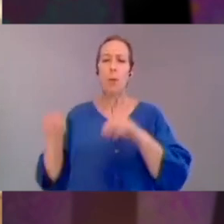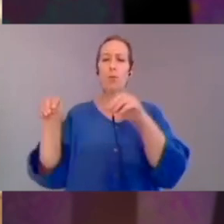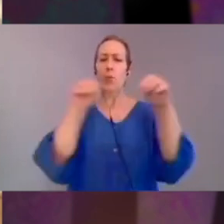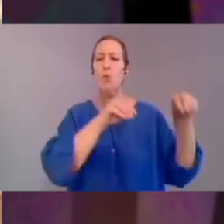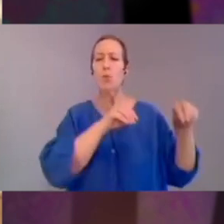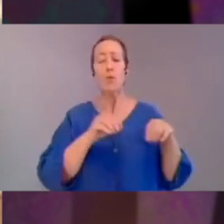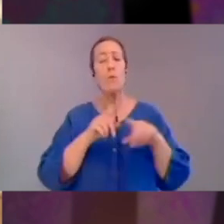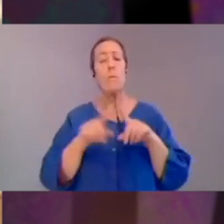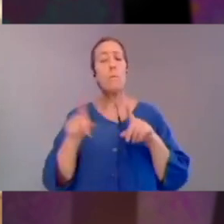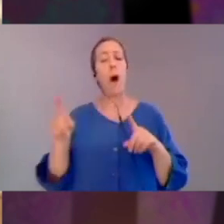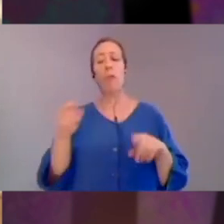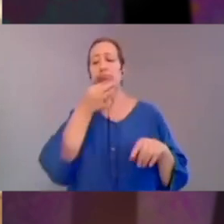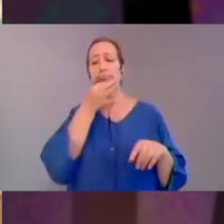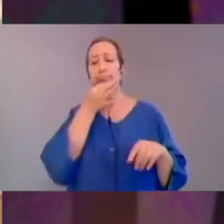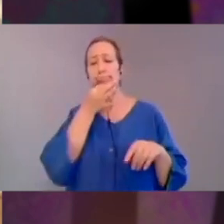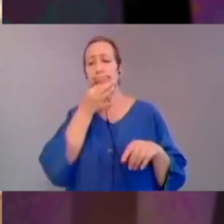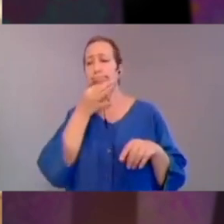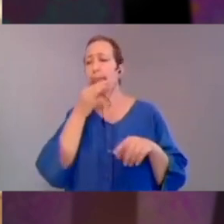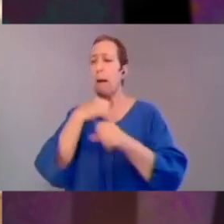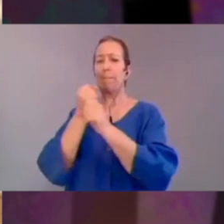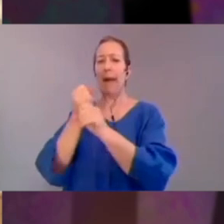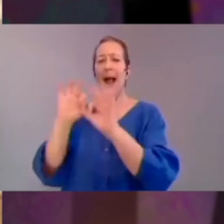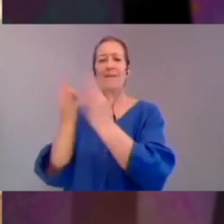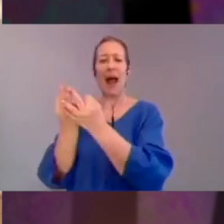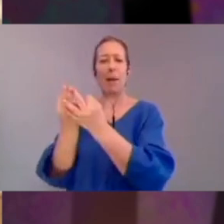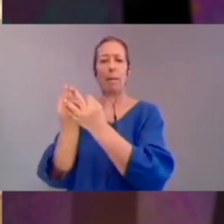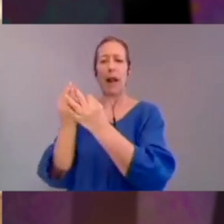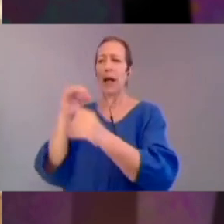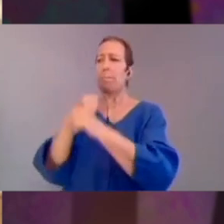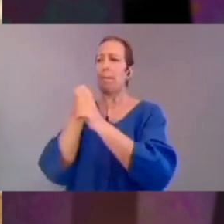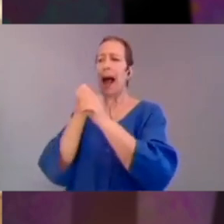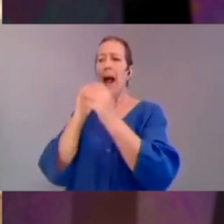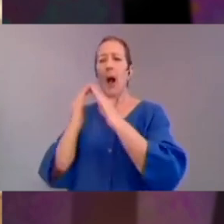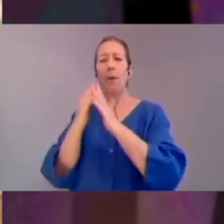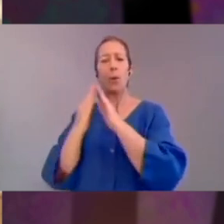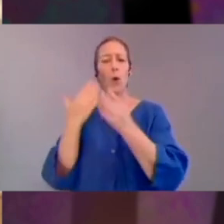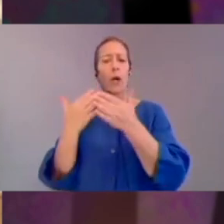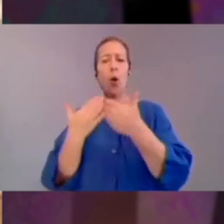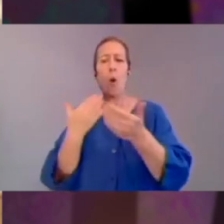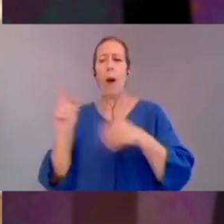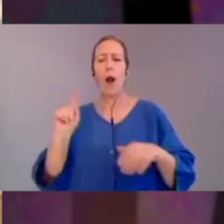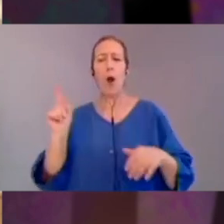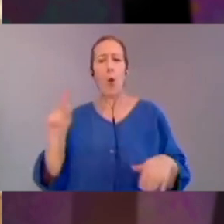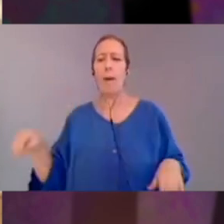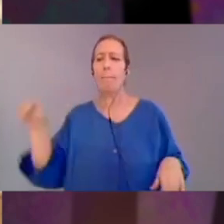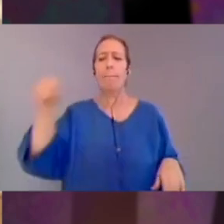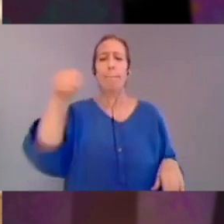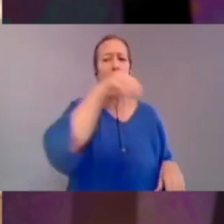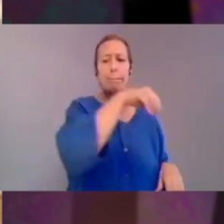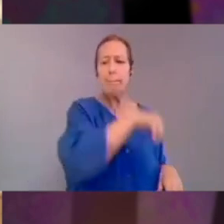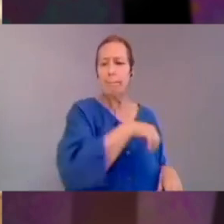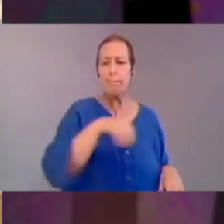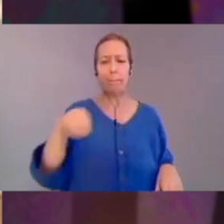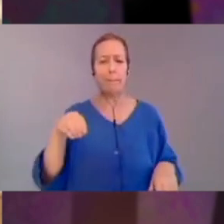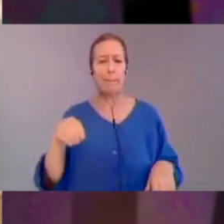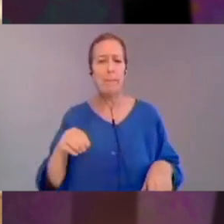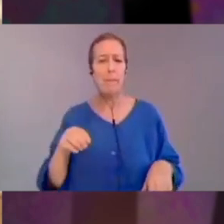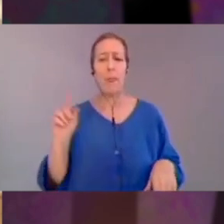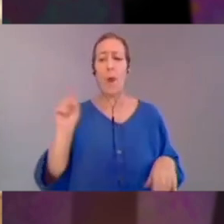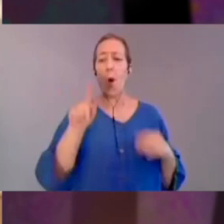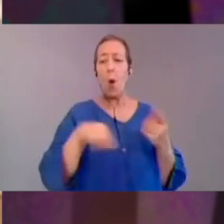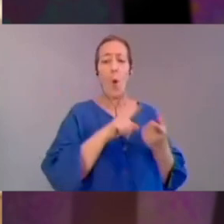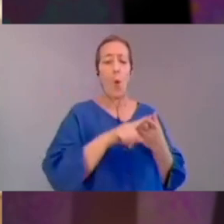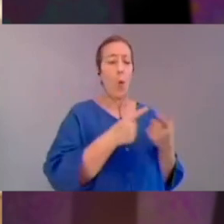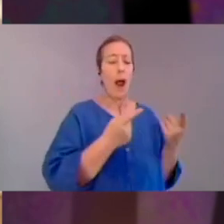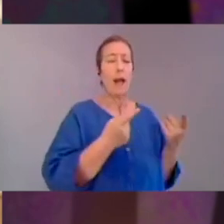we're at. You know, when I'm in Coast Salish territory, there's a way that I relate to the mountains there. There's a